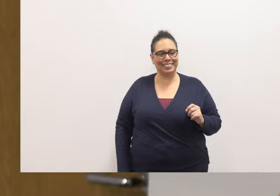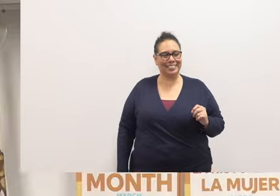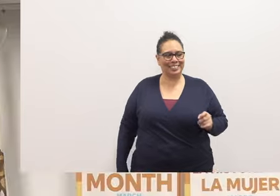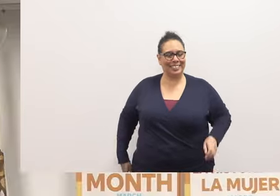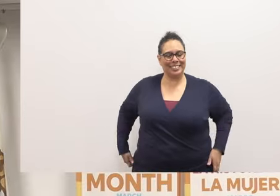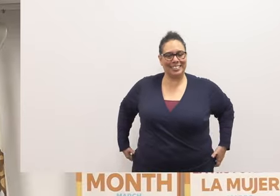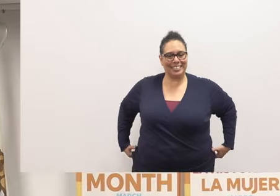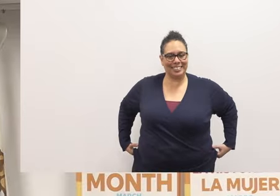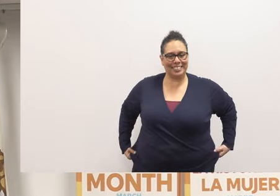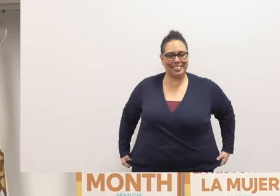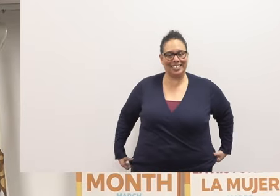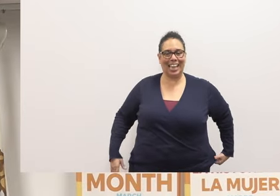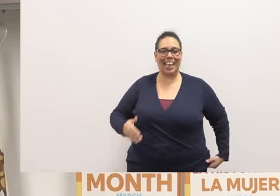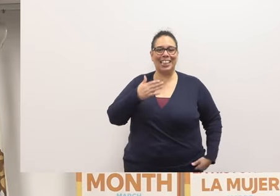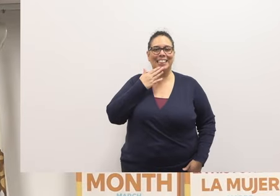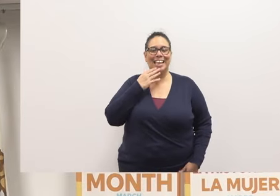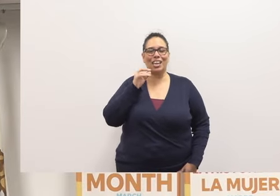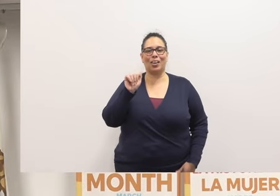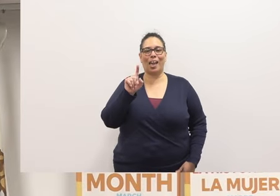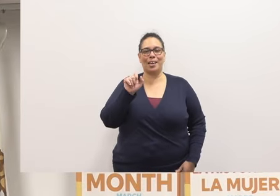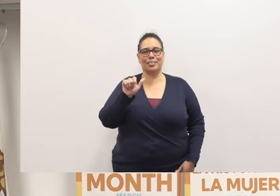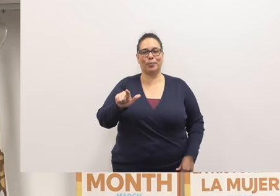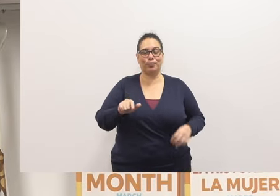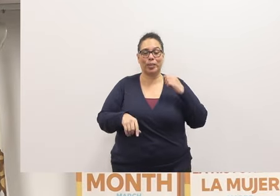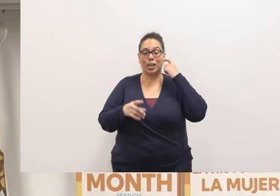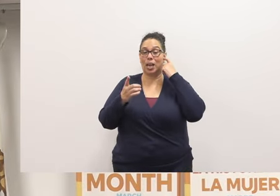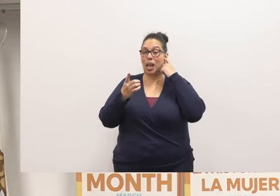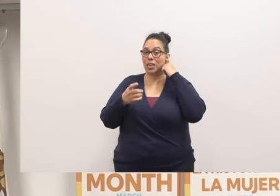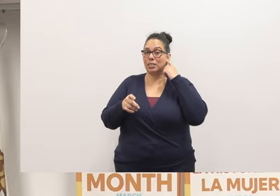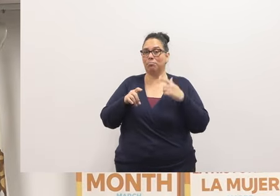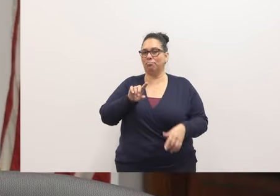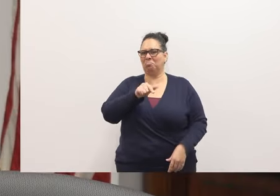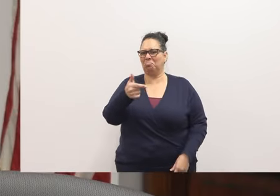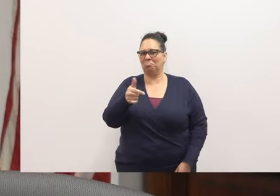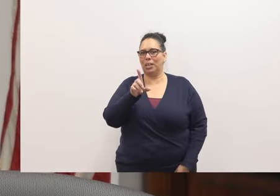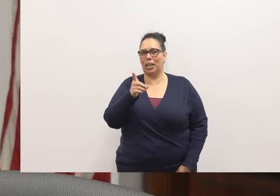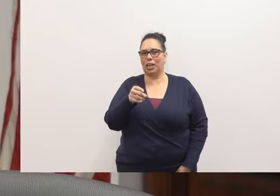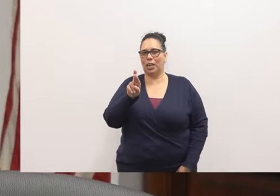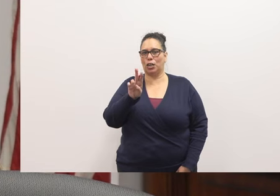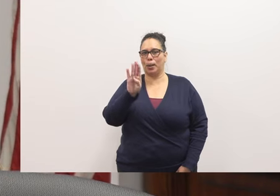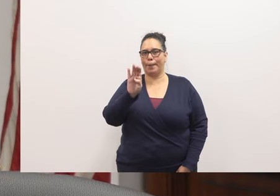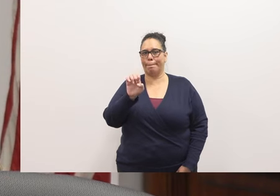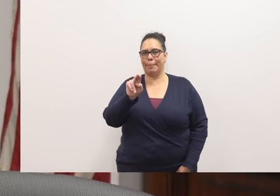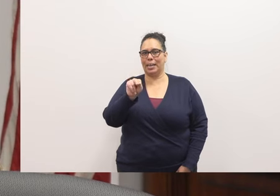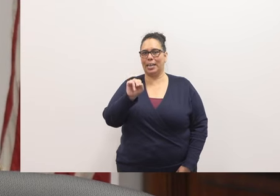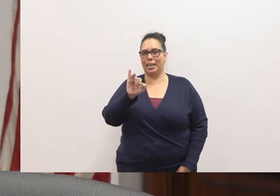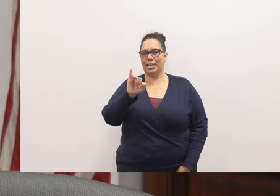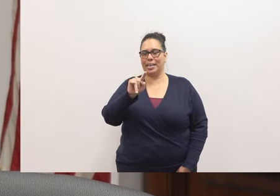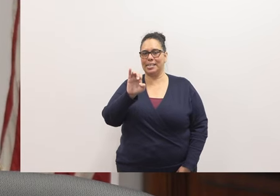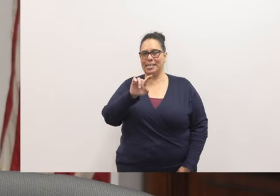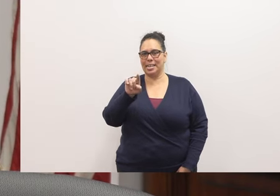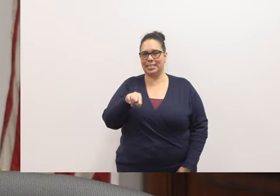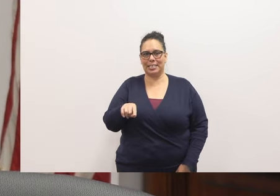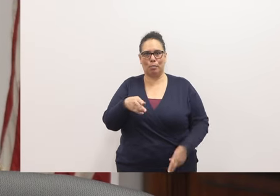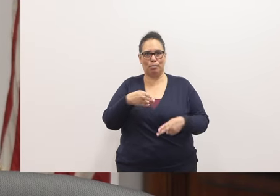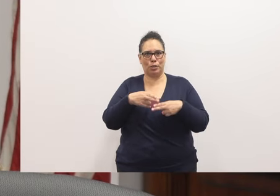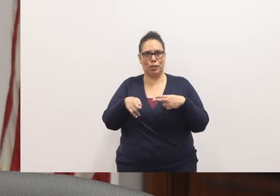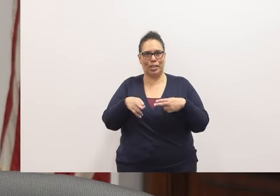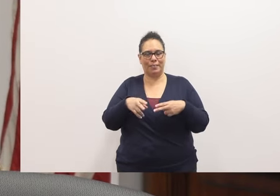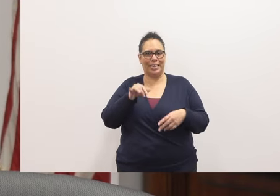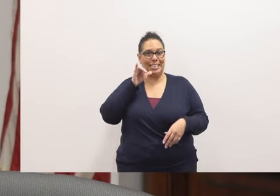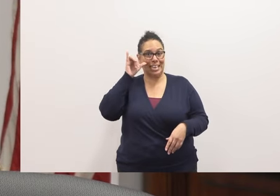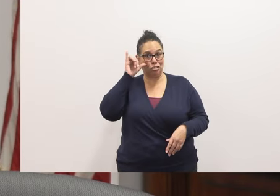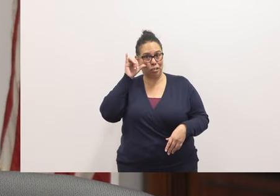Thank you, Axel. Dr. Benitez. Yeah, I'll be very brief. We have open houses going on